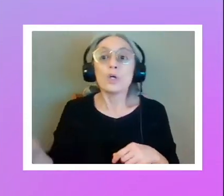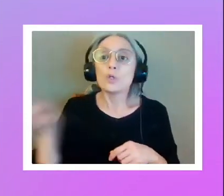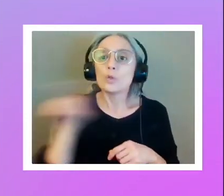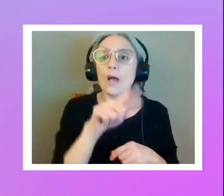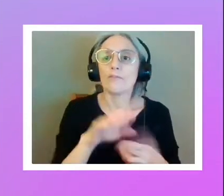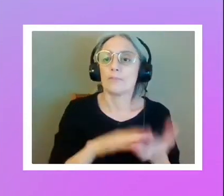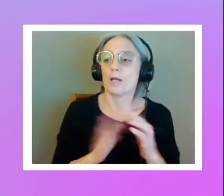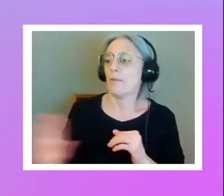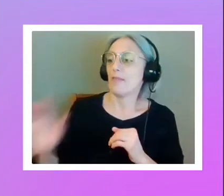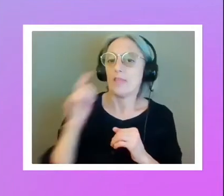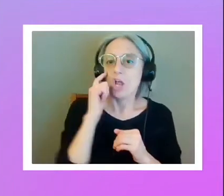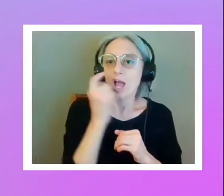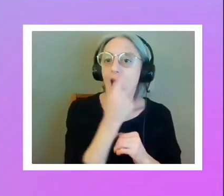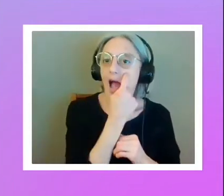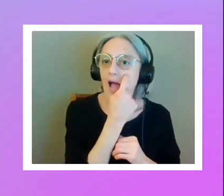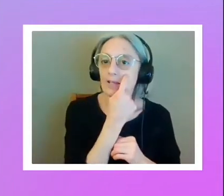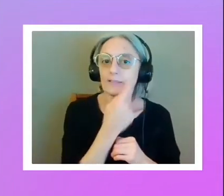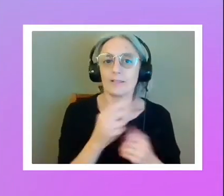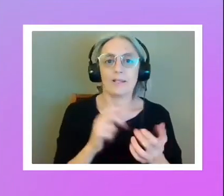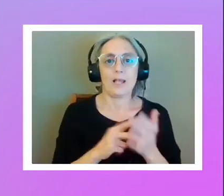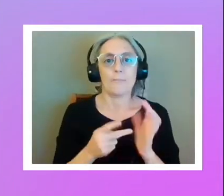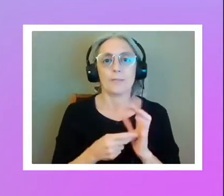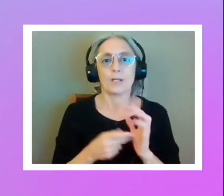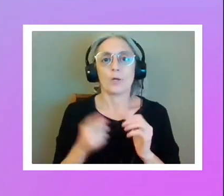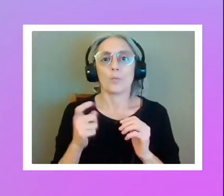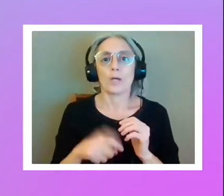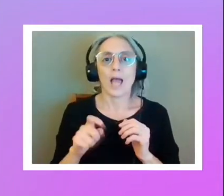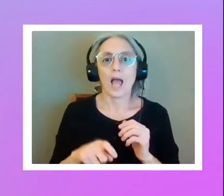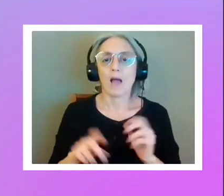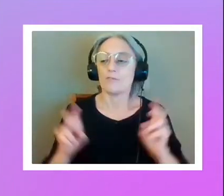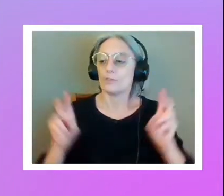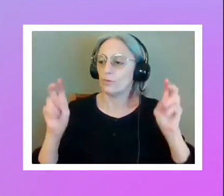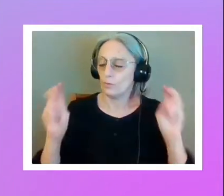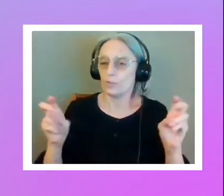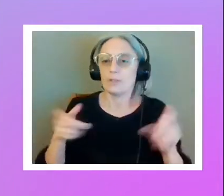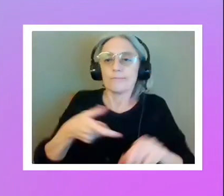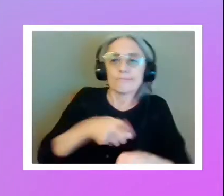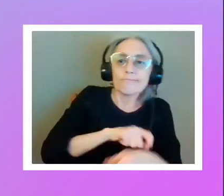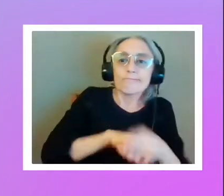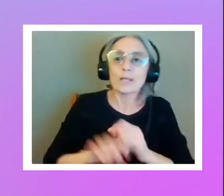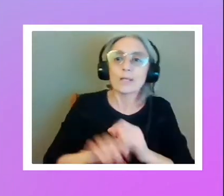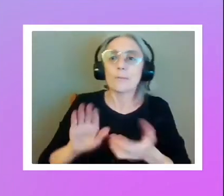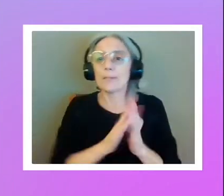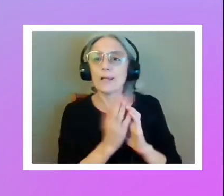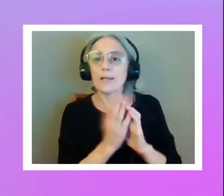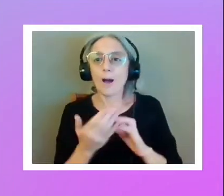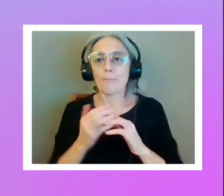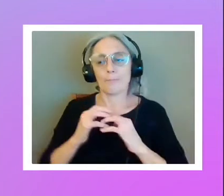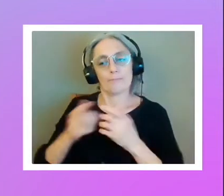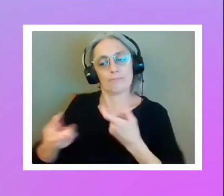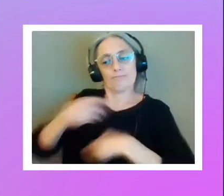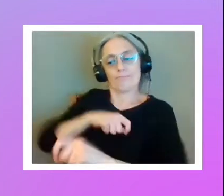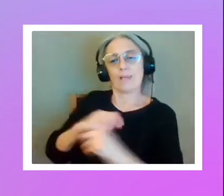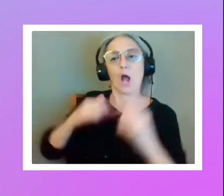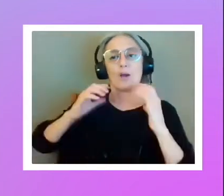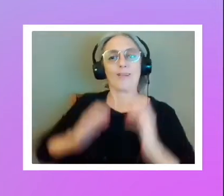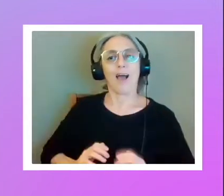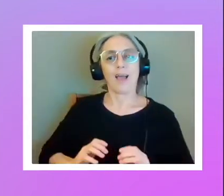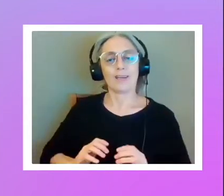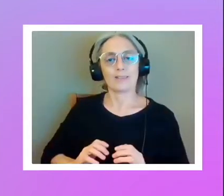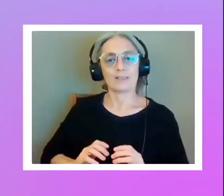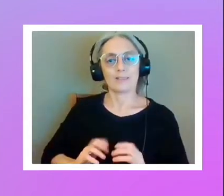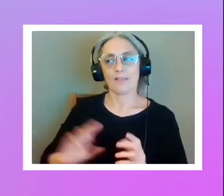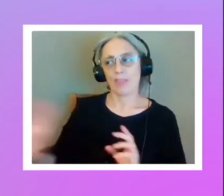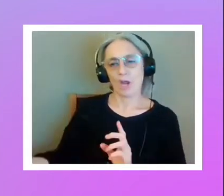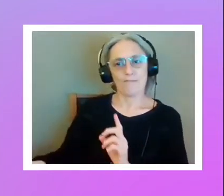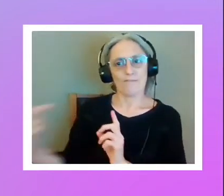our shoes off and truly be our clients and our customers today. So is this shirt blue or is this shirt navy